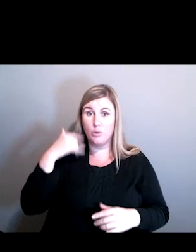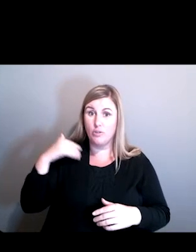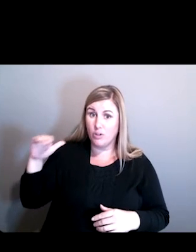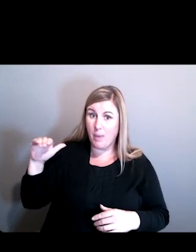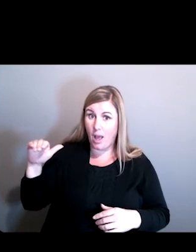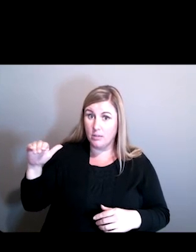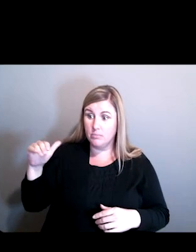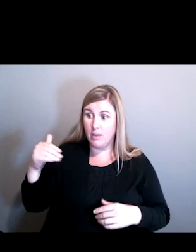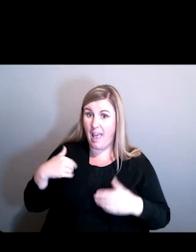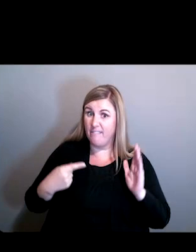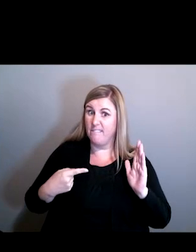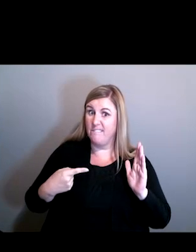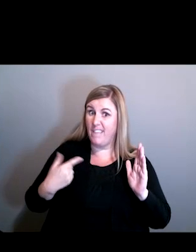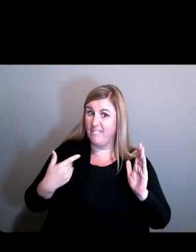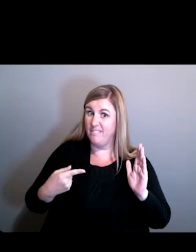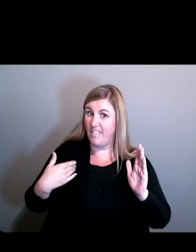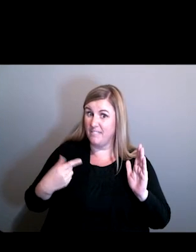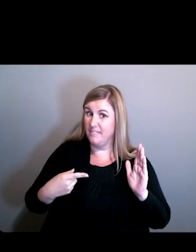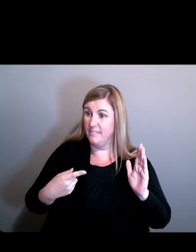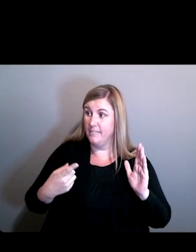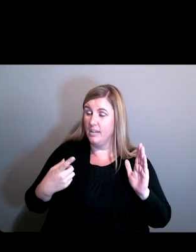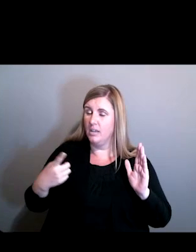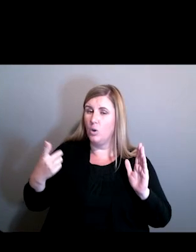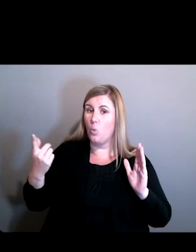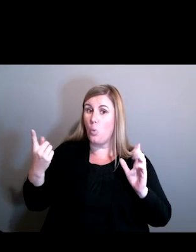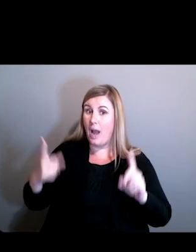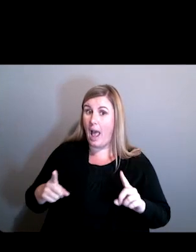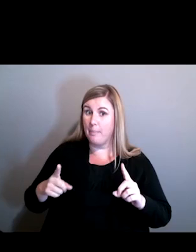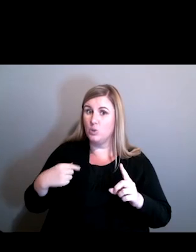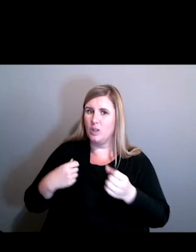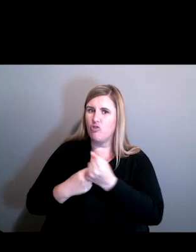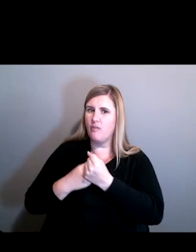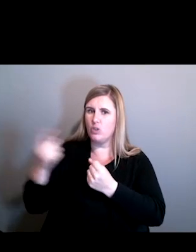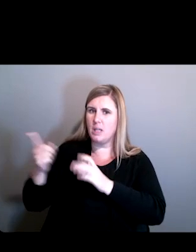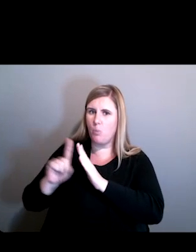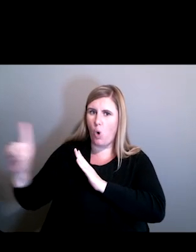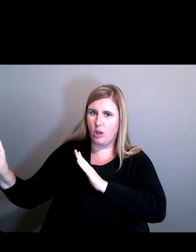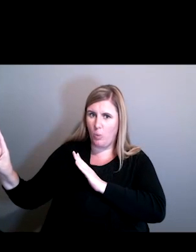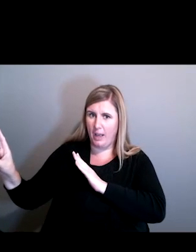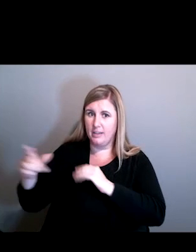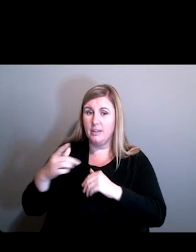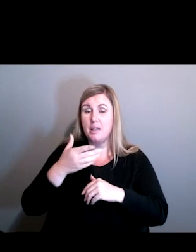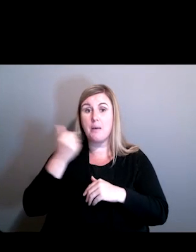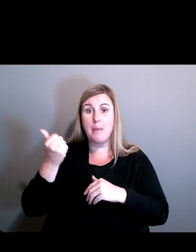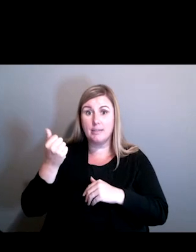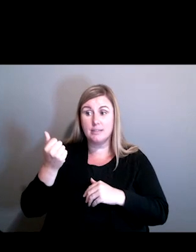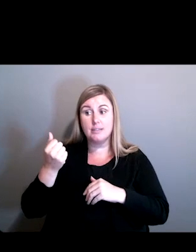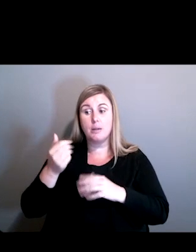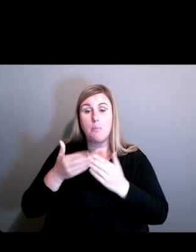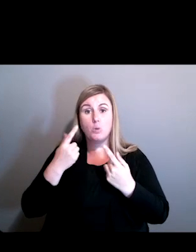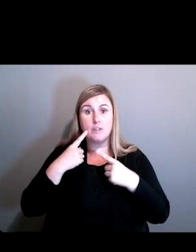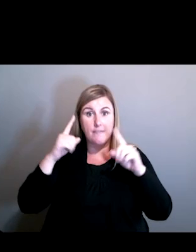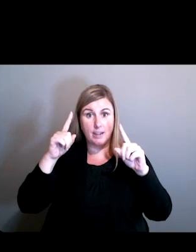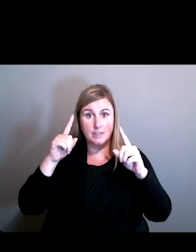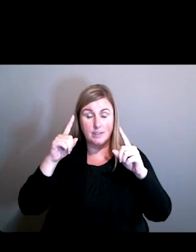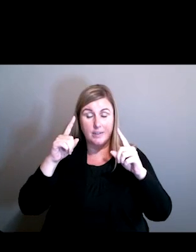them what we have that's good, what we're reinforcing is them walking away from us. Remember, the best, most